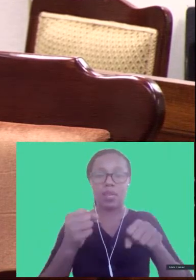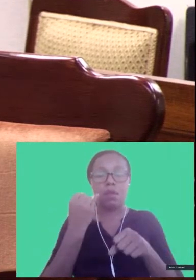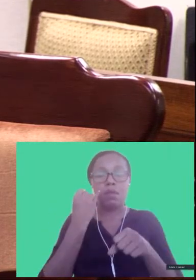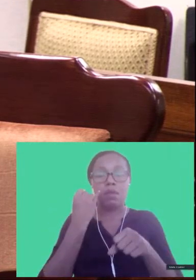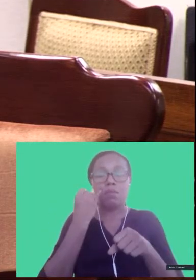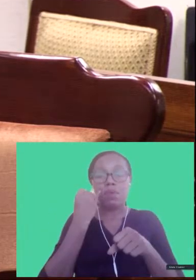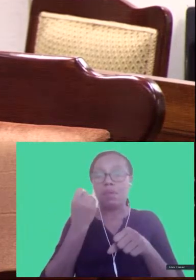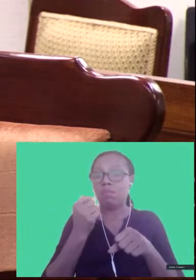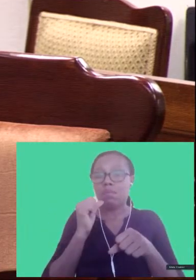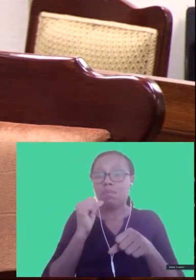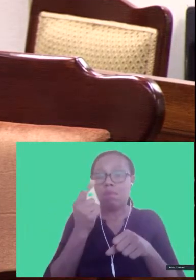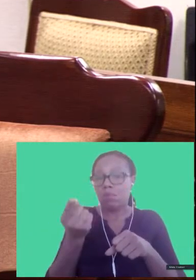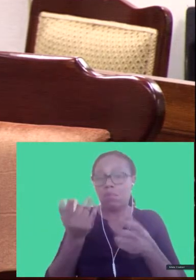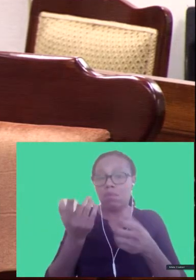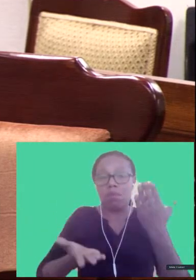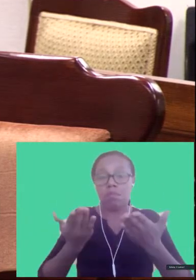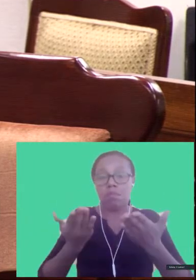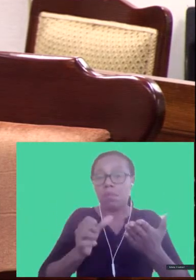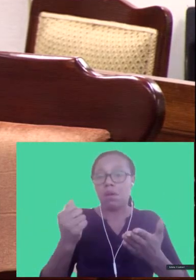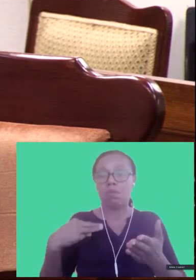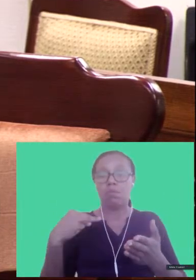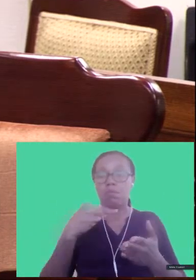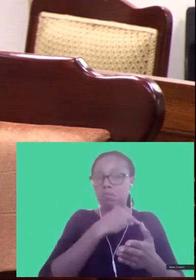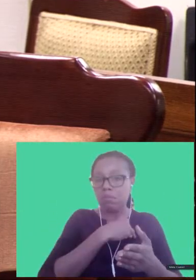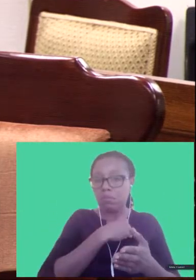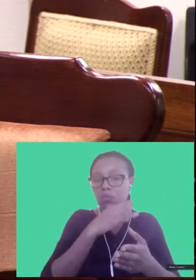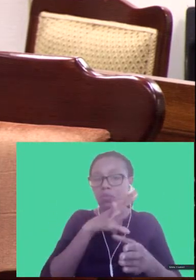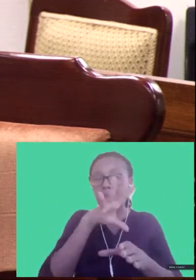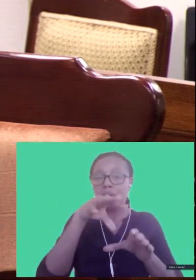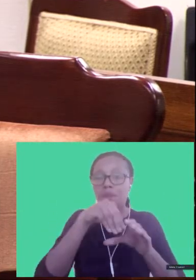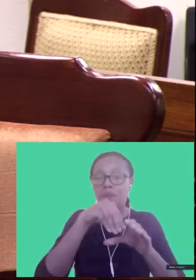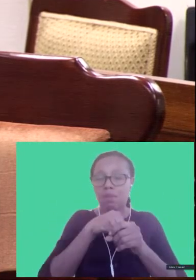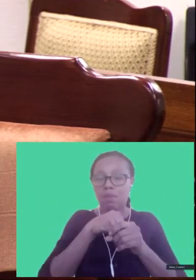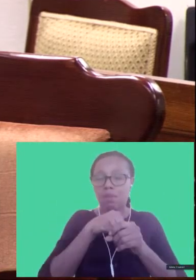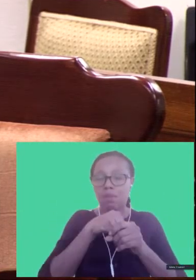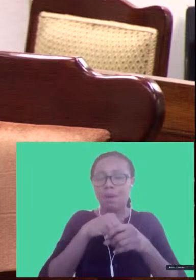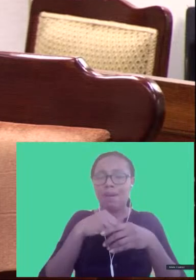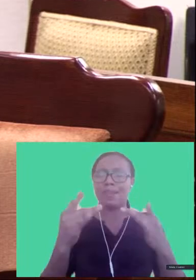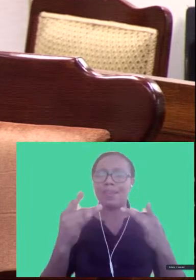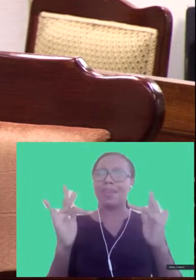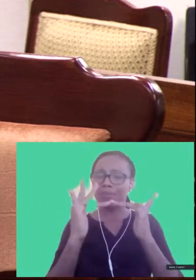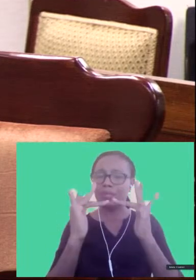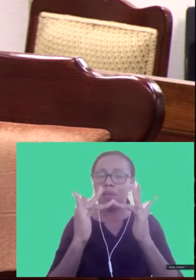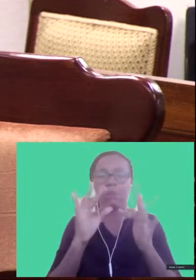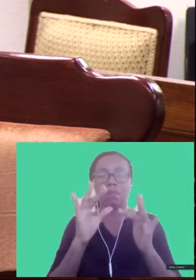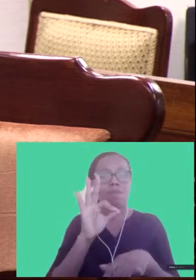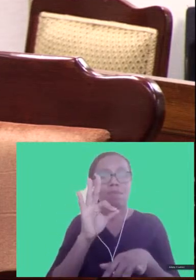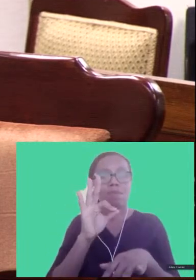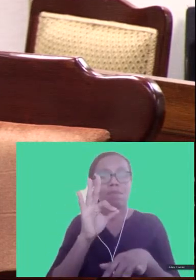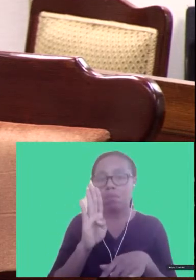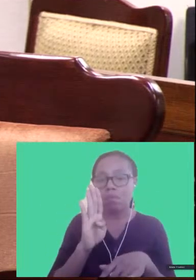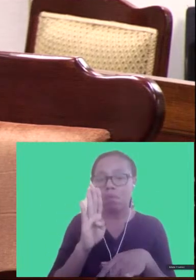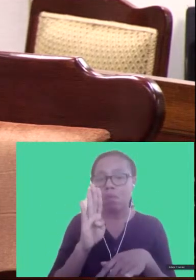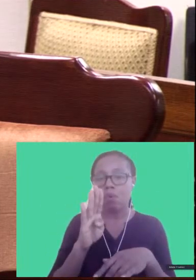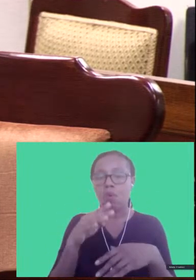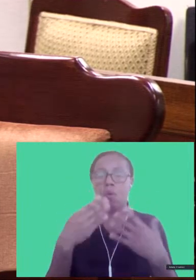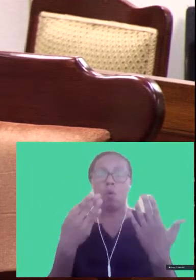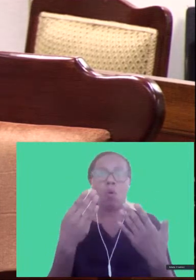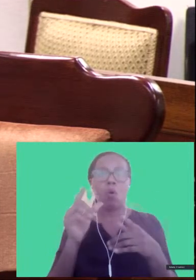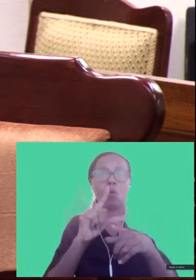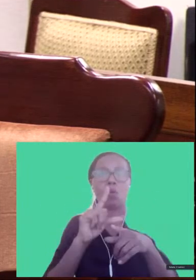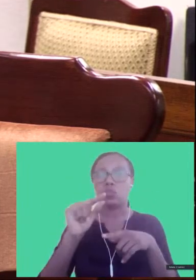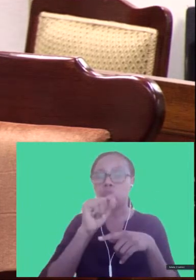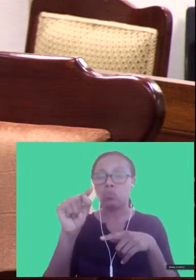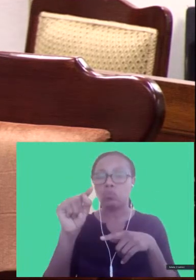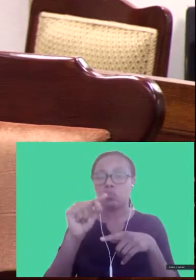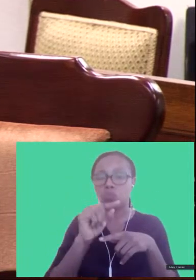be Facebook or Zoom, to provide information for those in the constituency of St. John